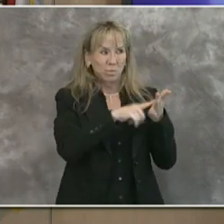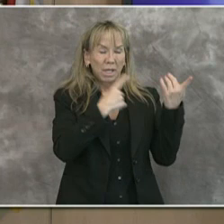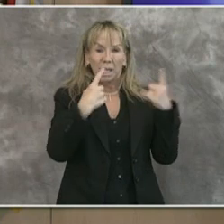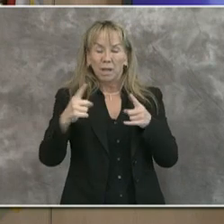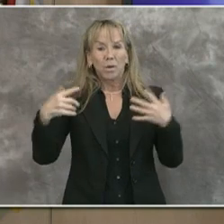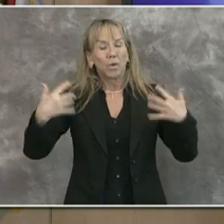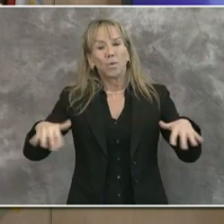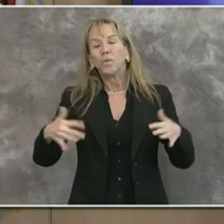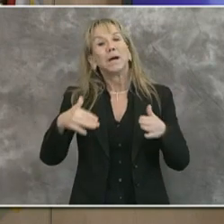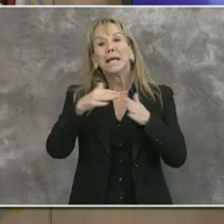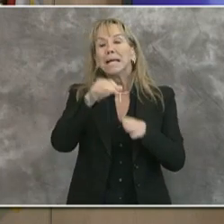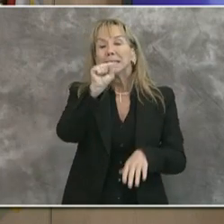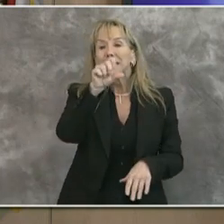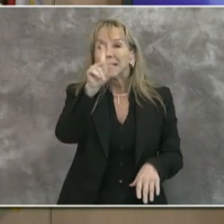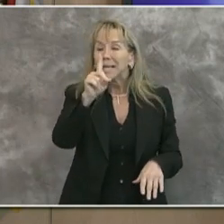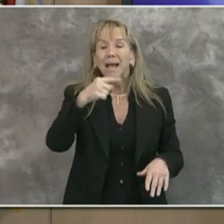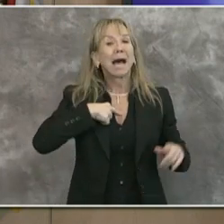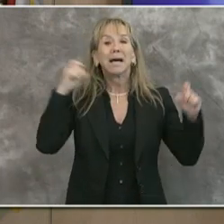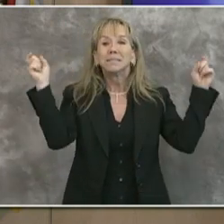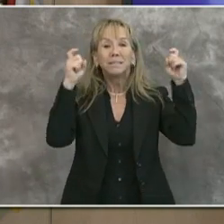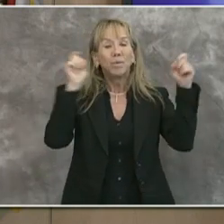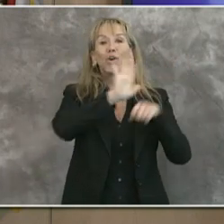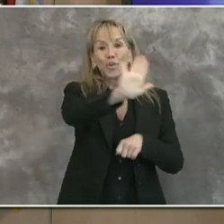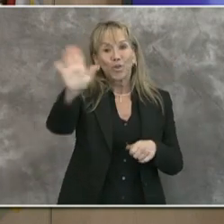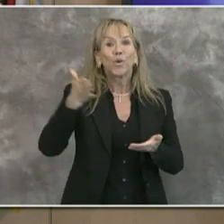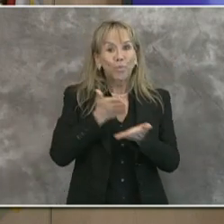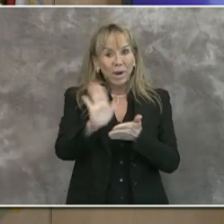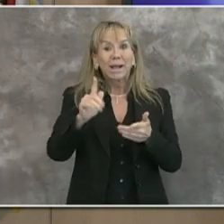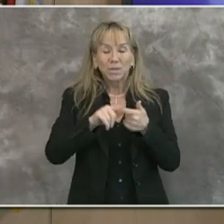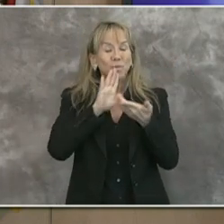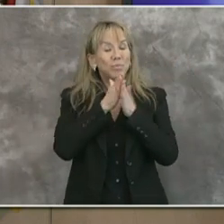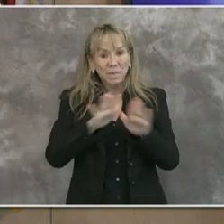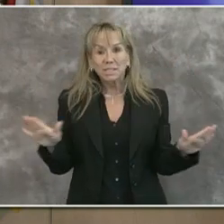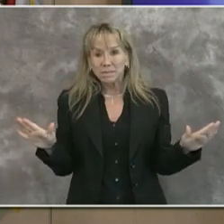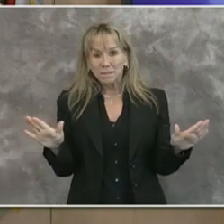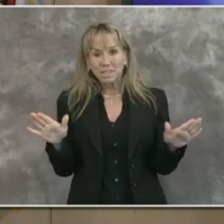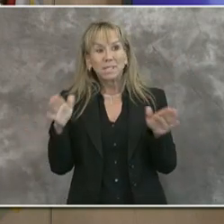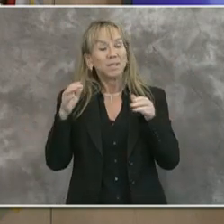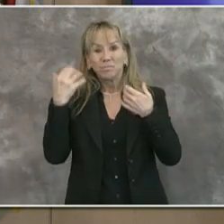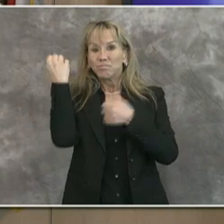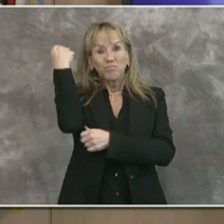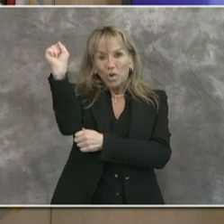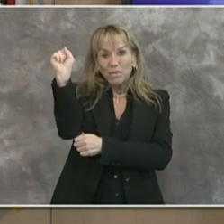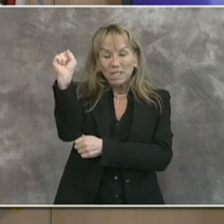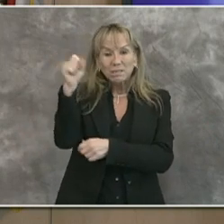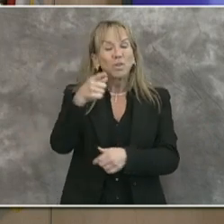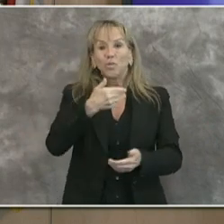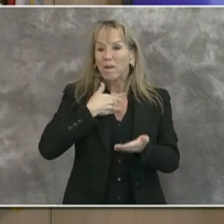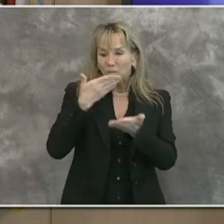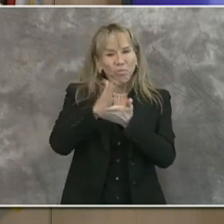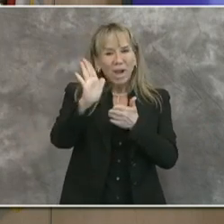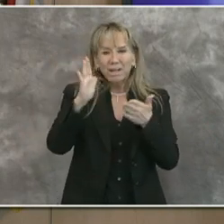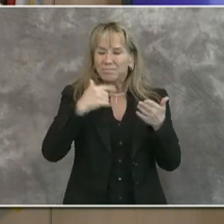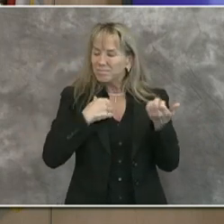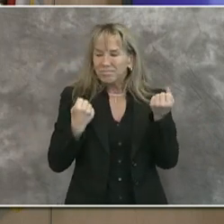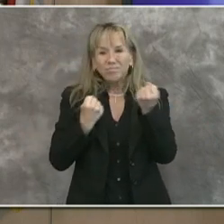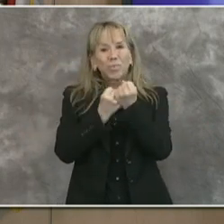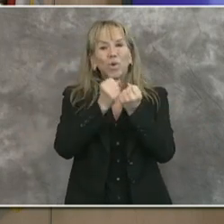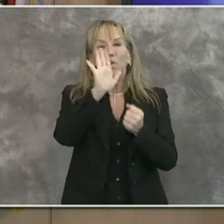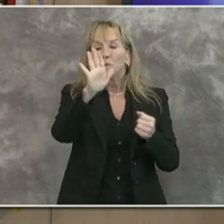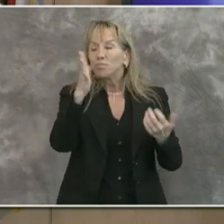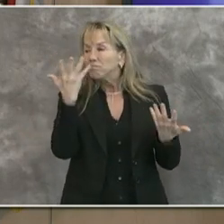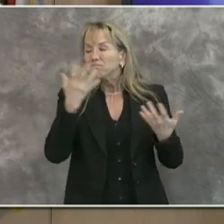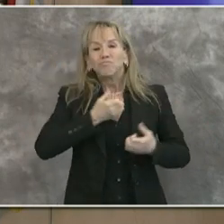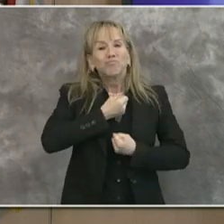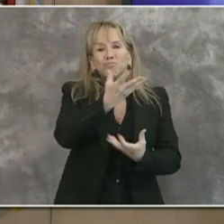Diego, I celebrate your right to peacefully protest. I celebrate your right to make your voice heard, to be clear that systematic and